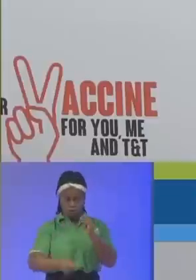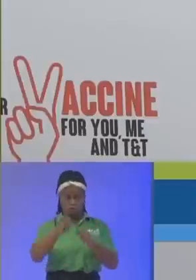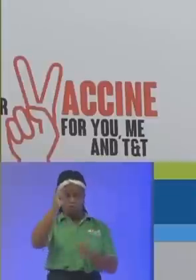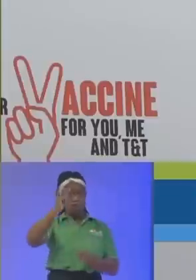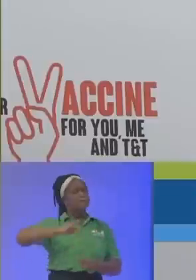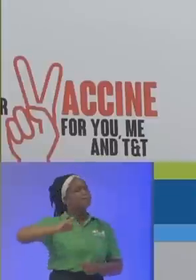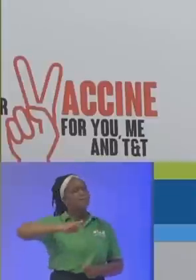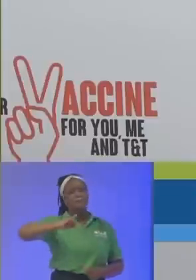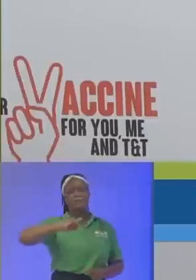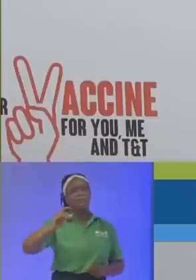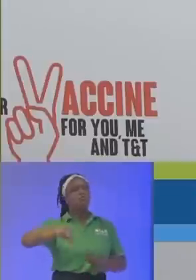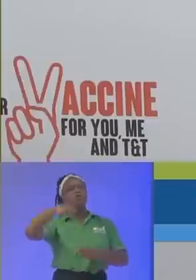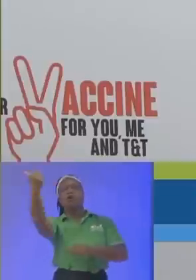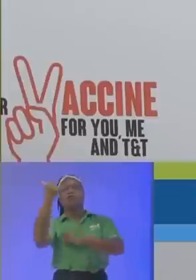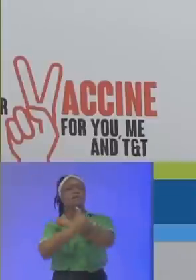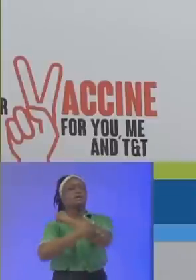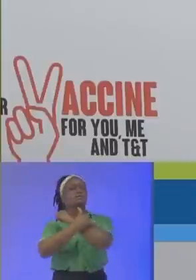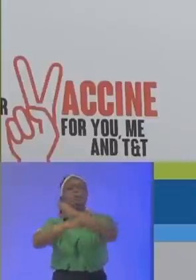are